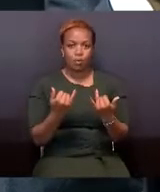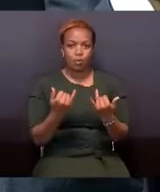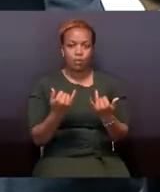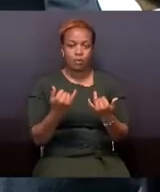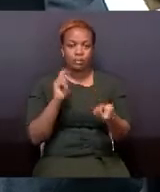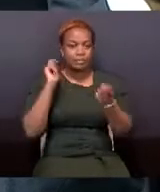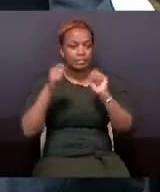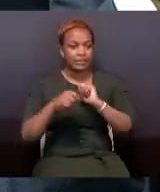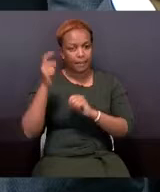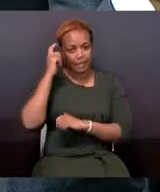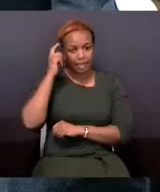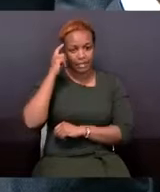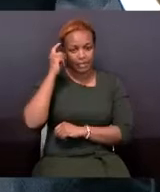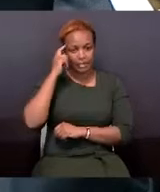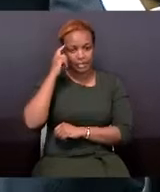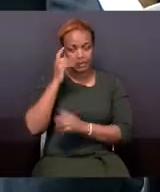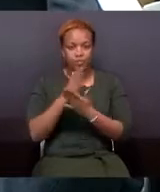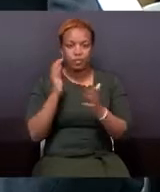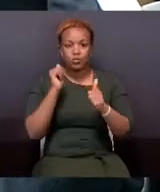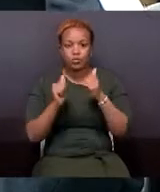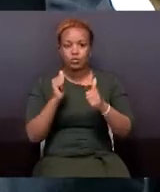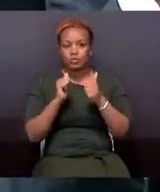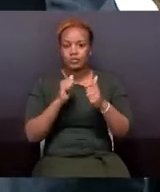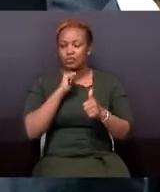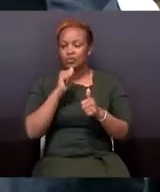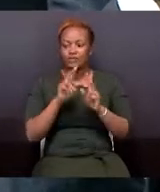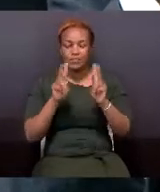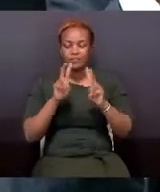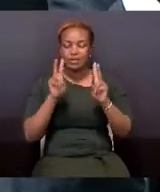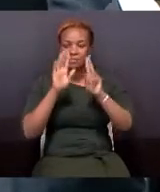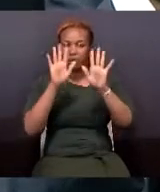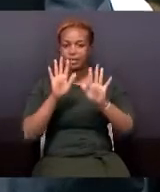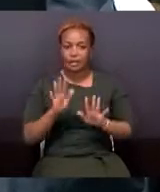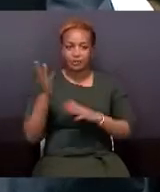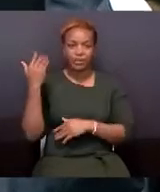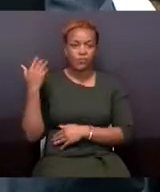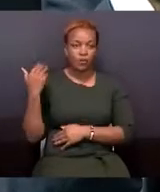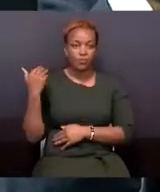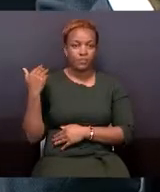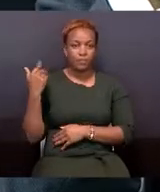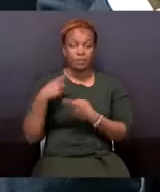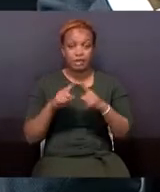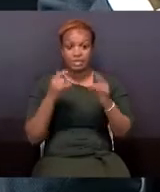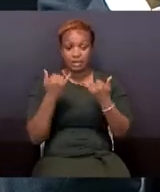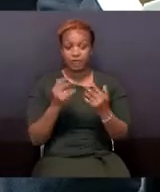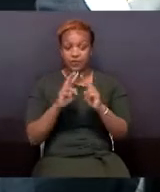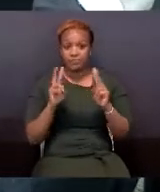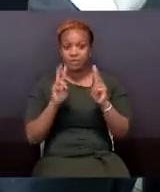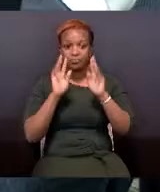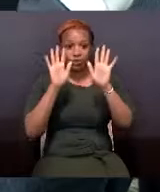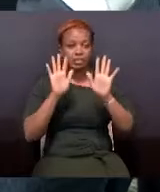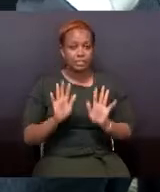switch their minds to something that initially had not been so important, but is more important now than almost anything